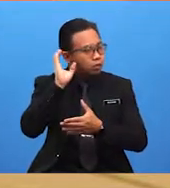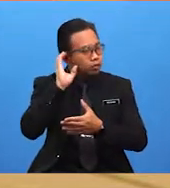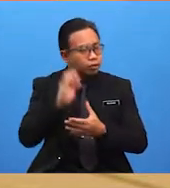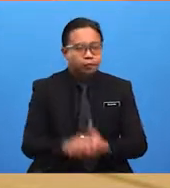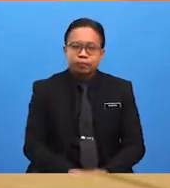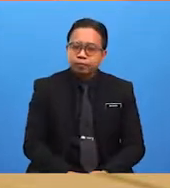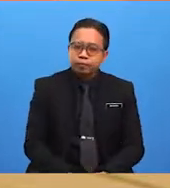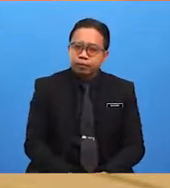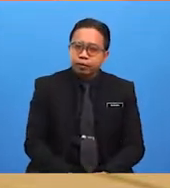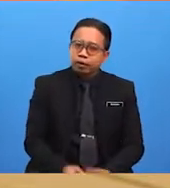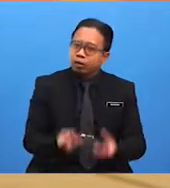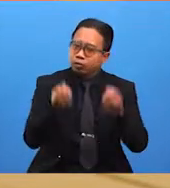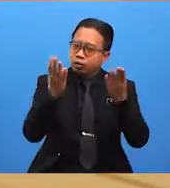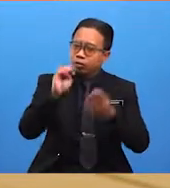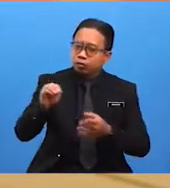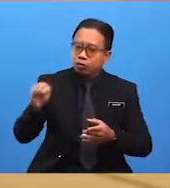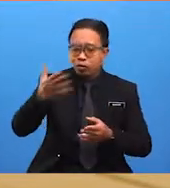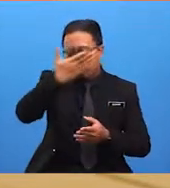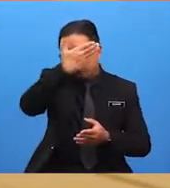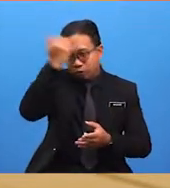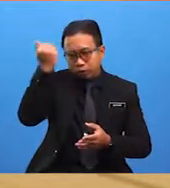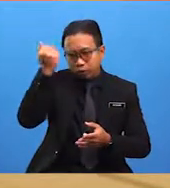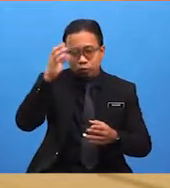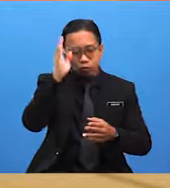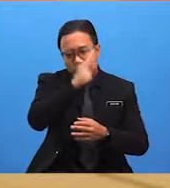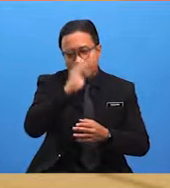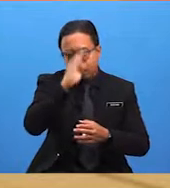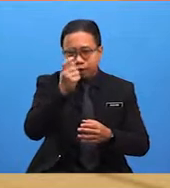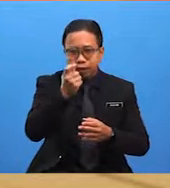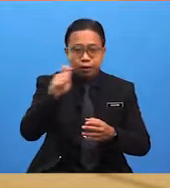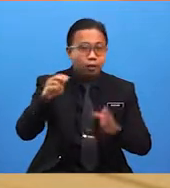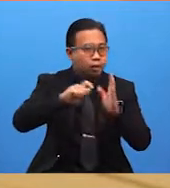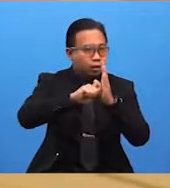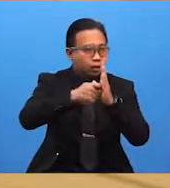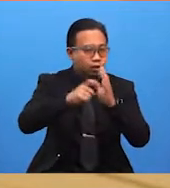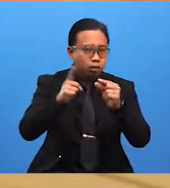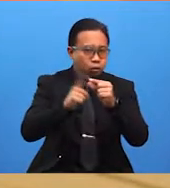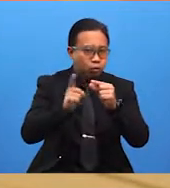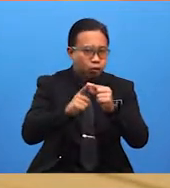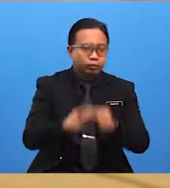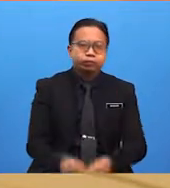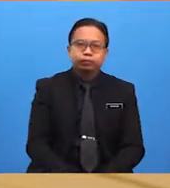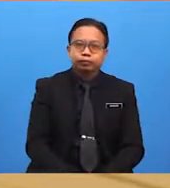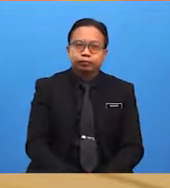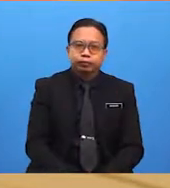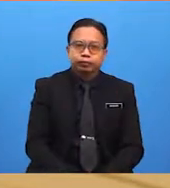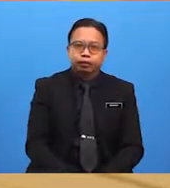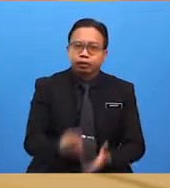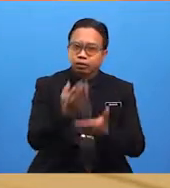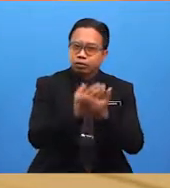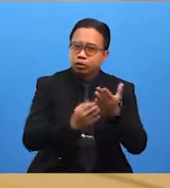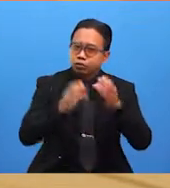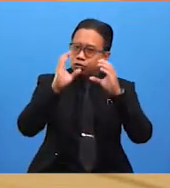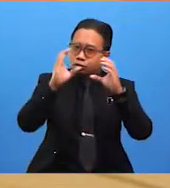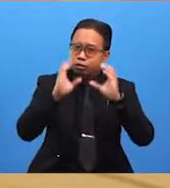the candidates forget to find the keywords. Following some